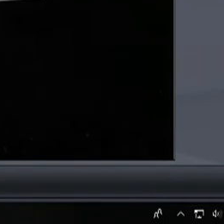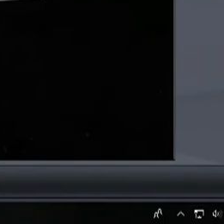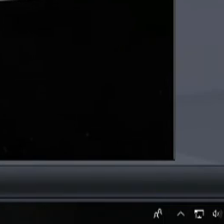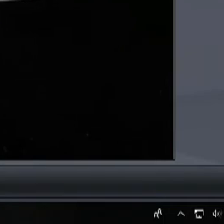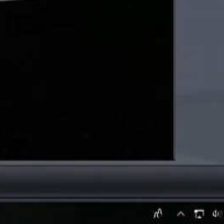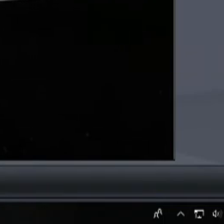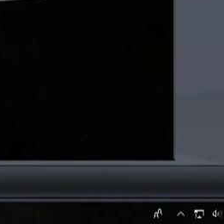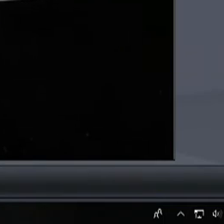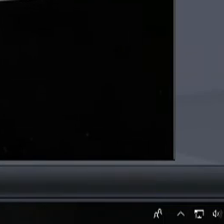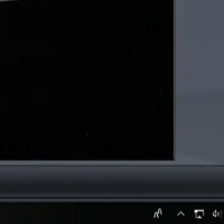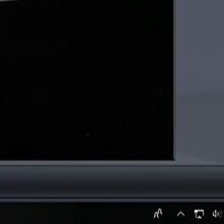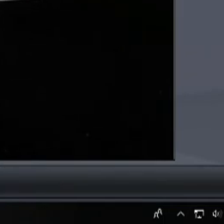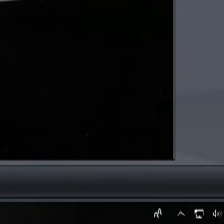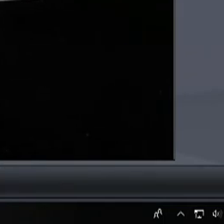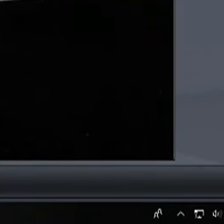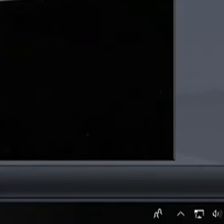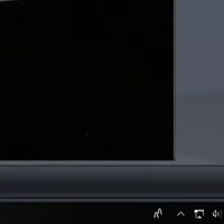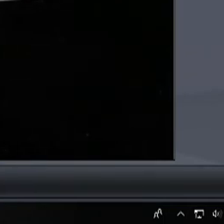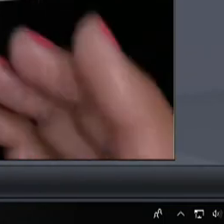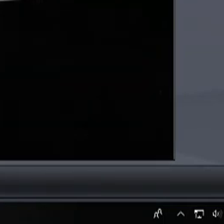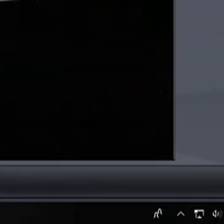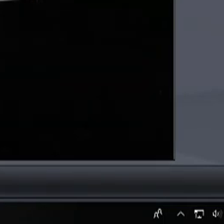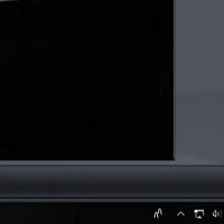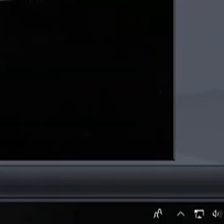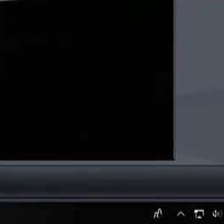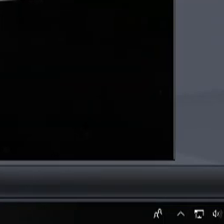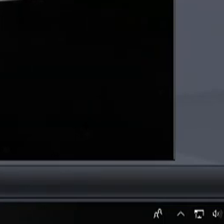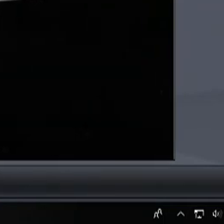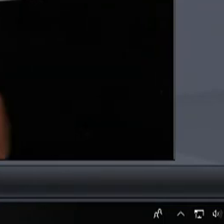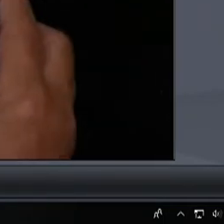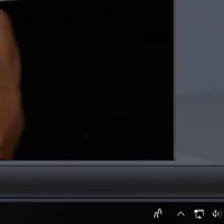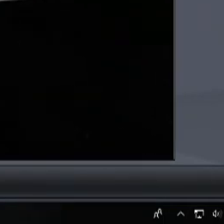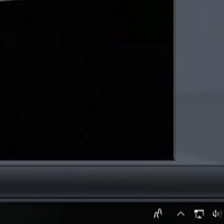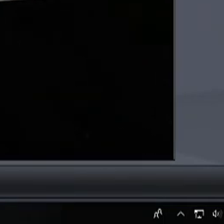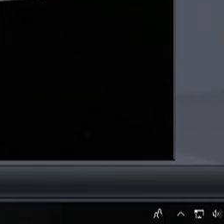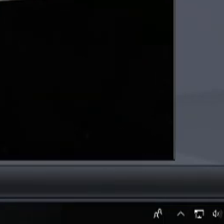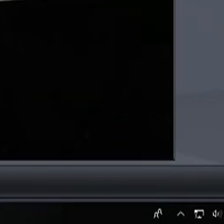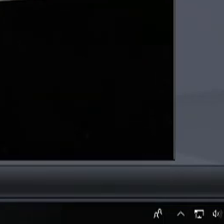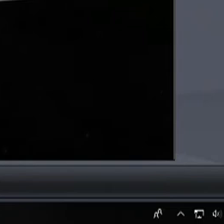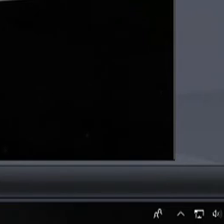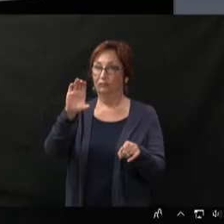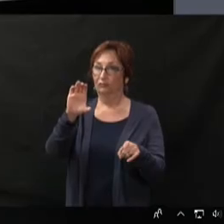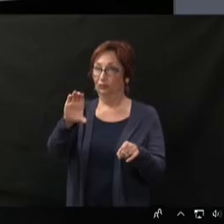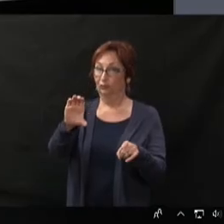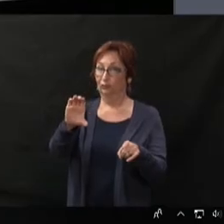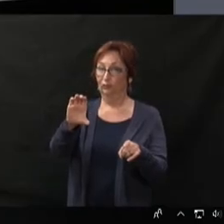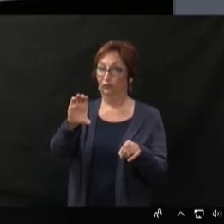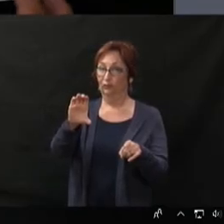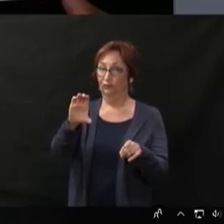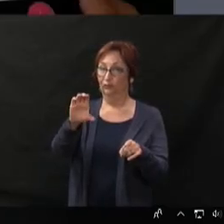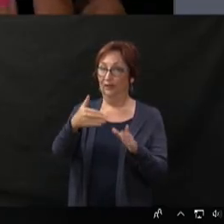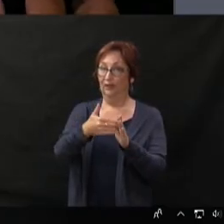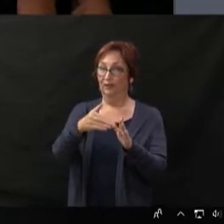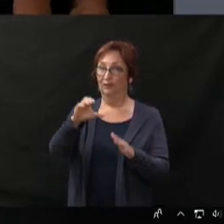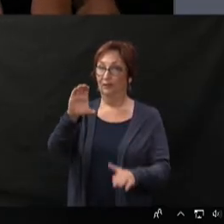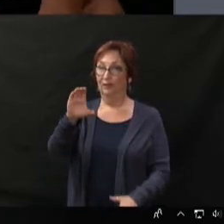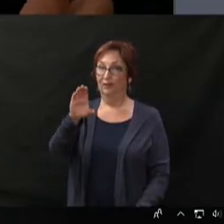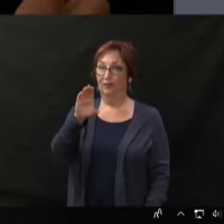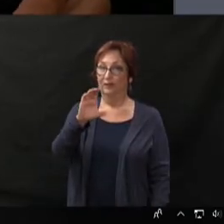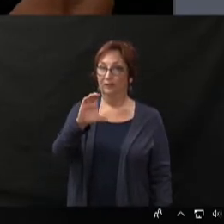this happens, in clothe and in bathe, where it's changed from a short vowel to a long